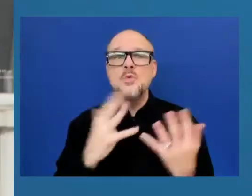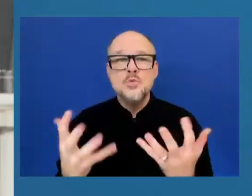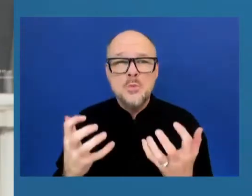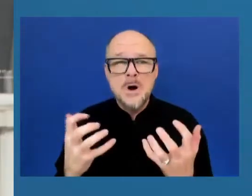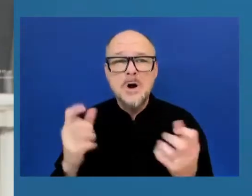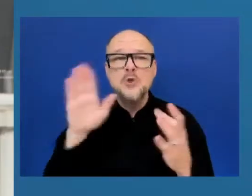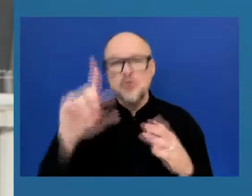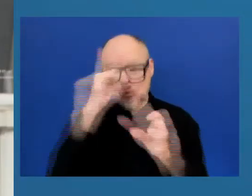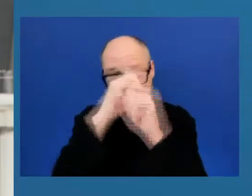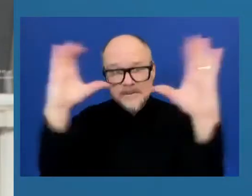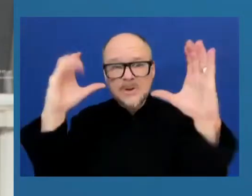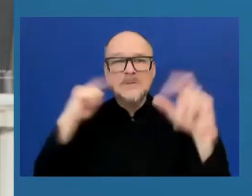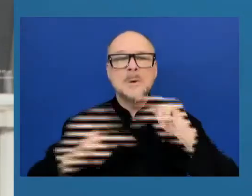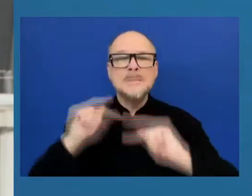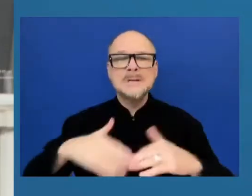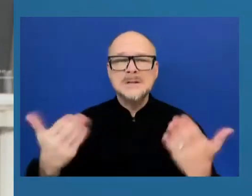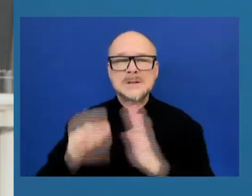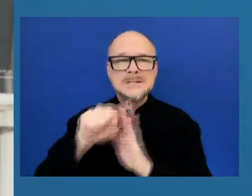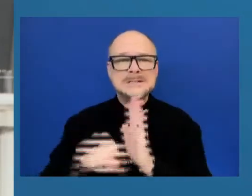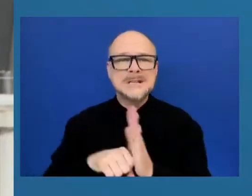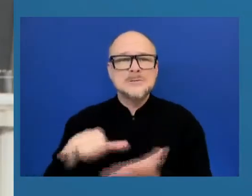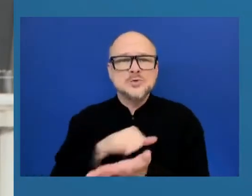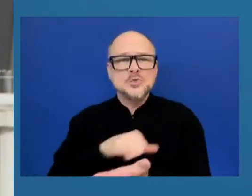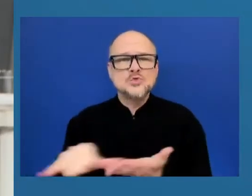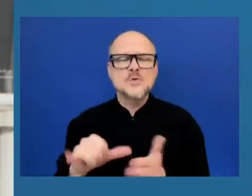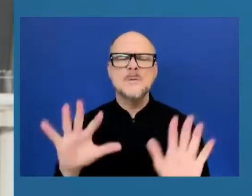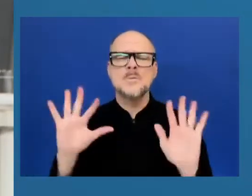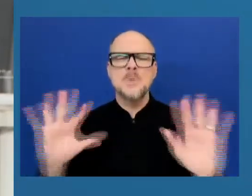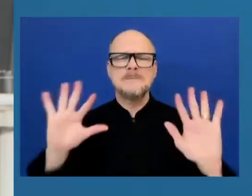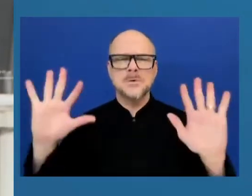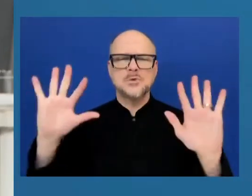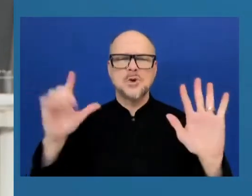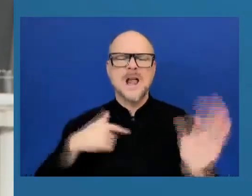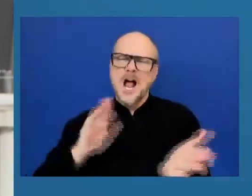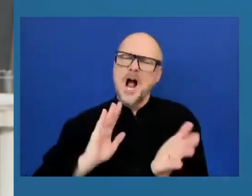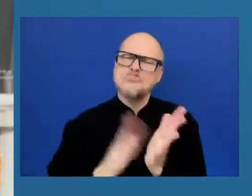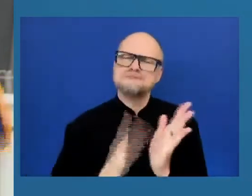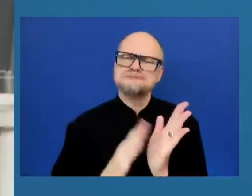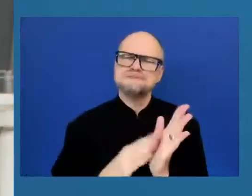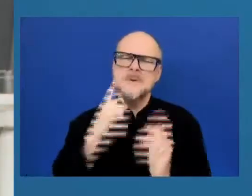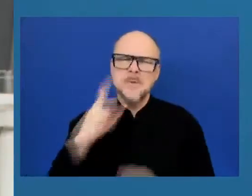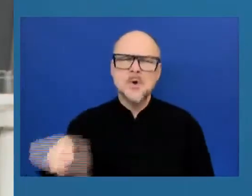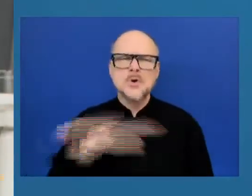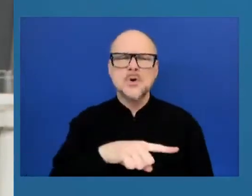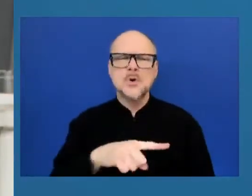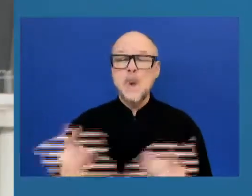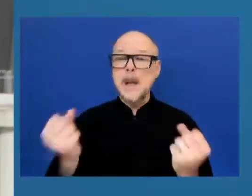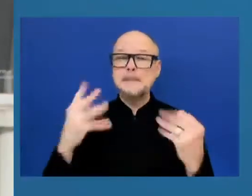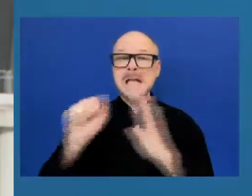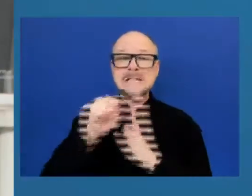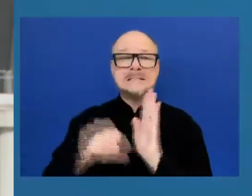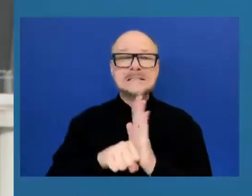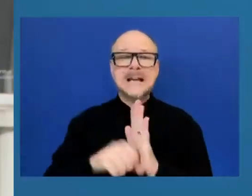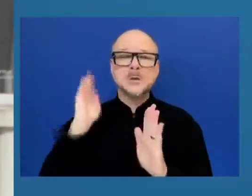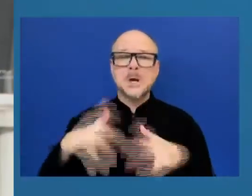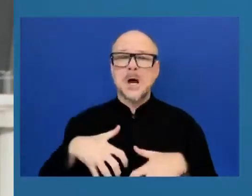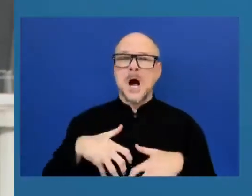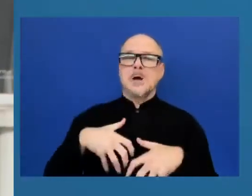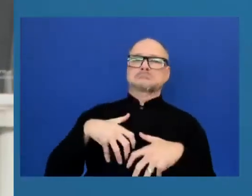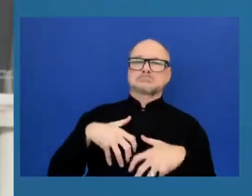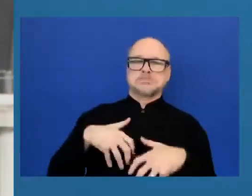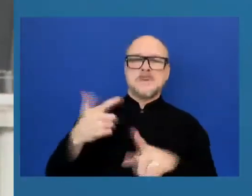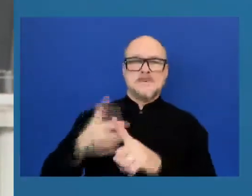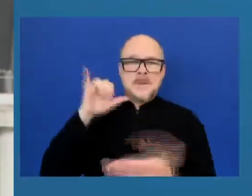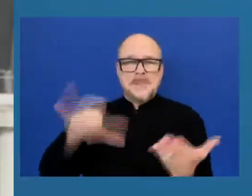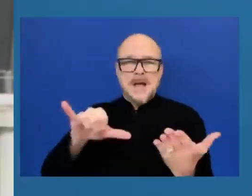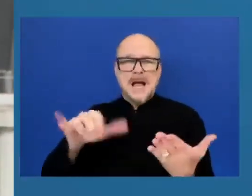of New York is fantastic. And I applaud you for it. Many people would hide from it, but you standing out front and bold for it. And to